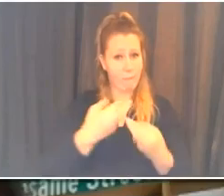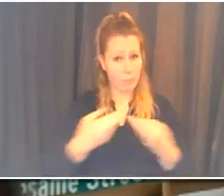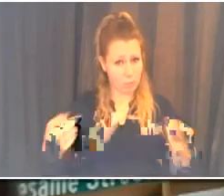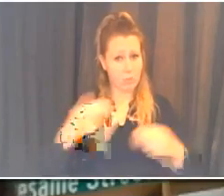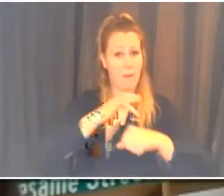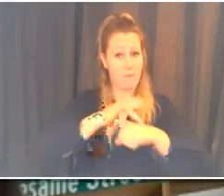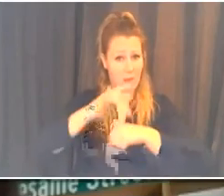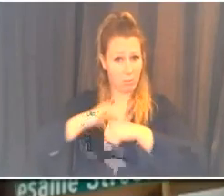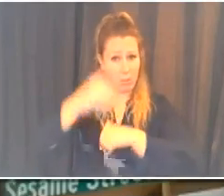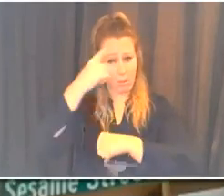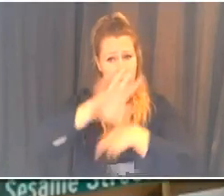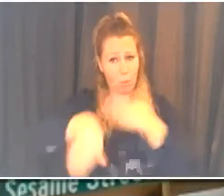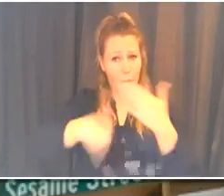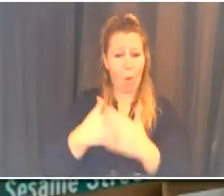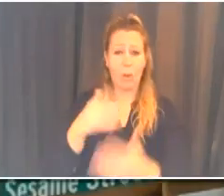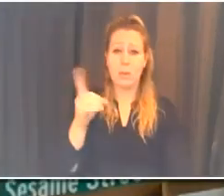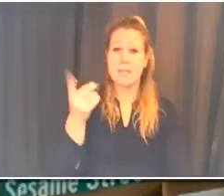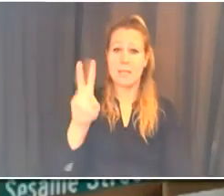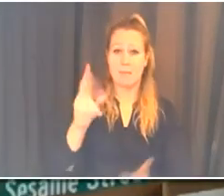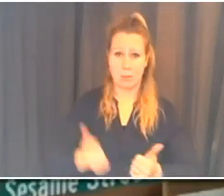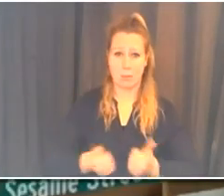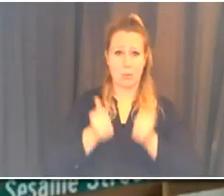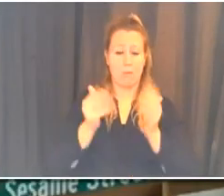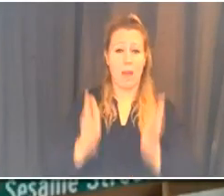calling this hearing to a